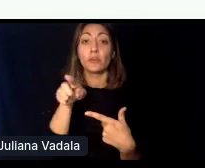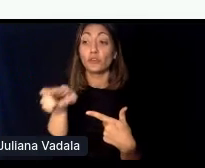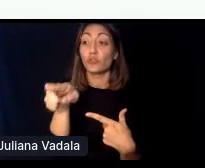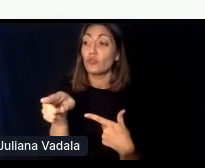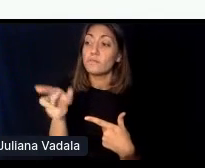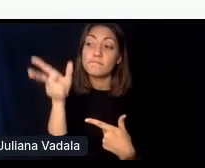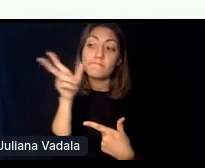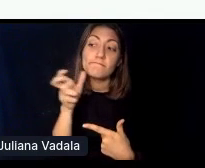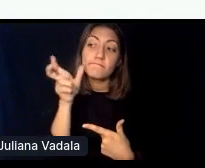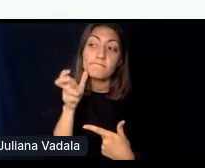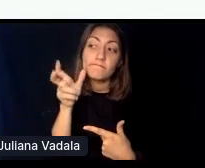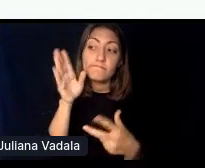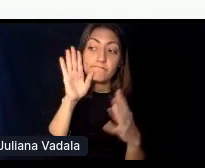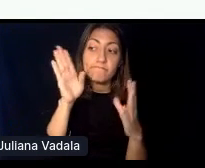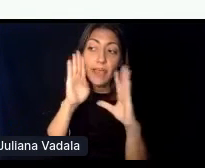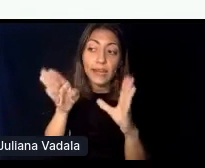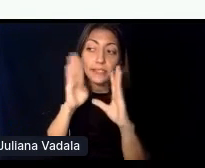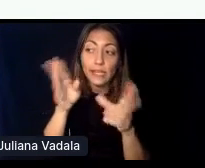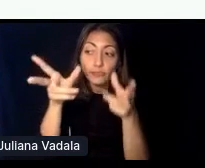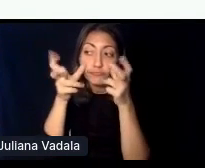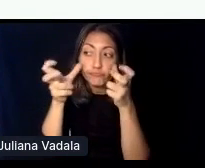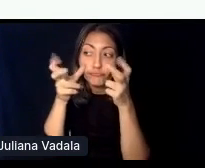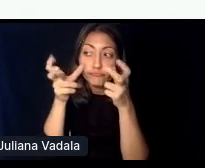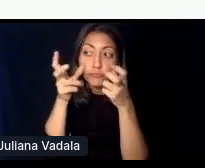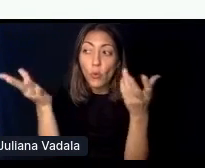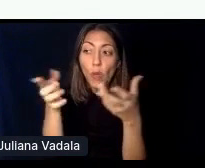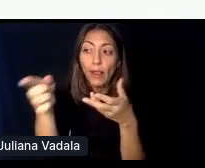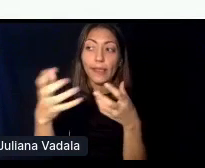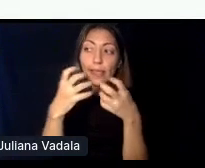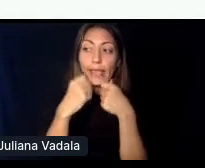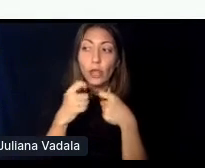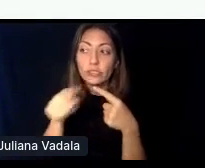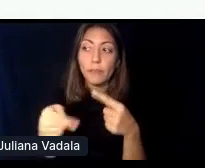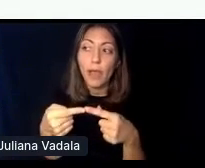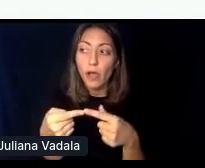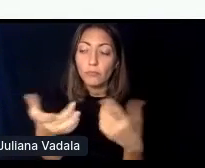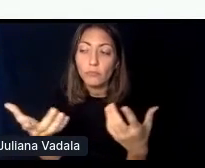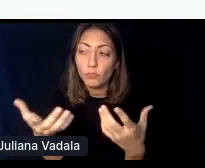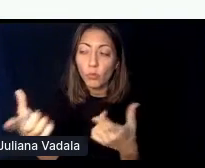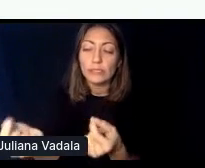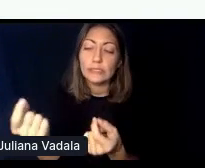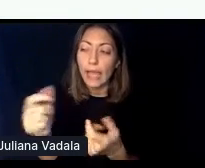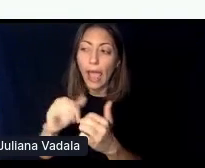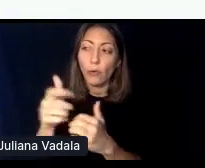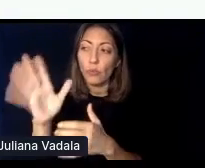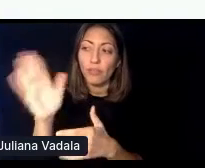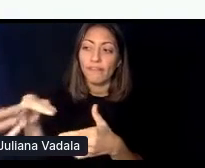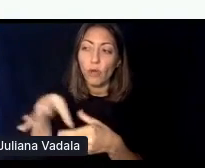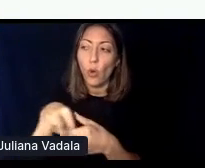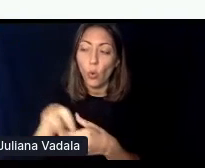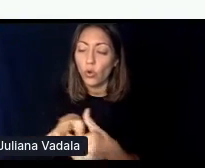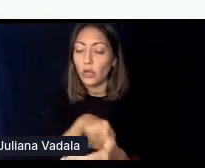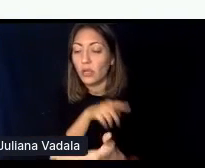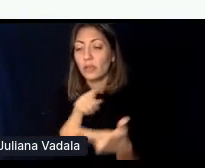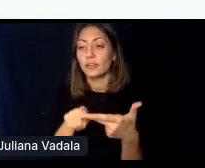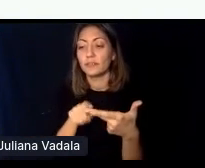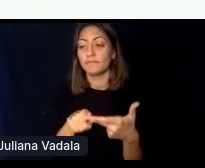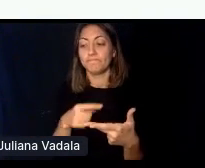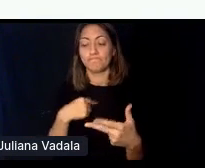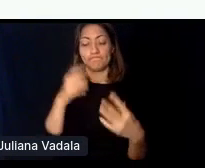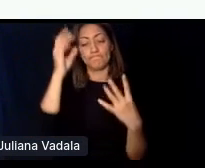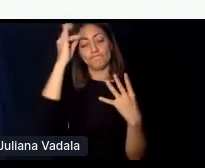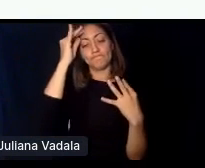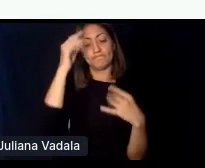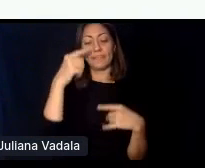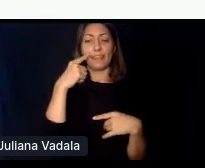cares about. Or option C, you're thinking about how fortunate it is that voters where you live are making calls to people